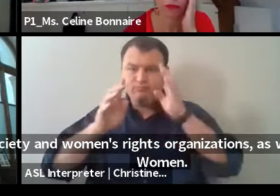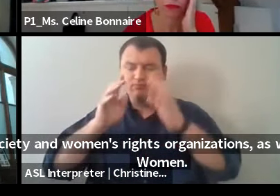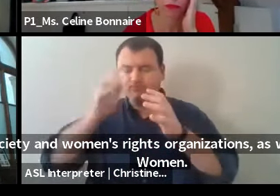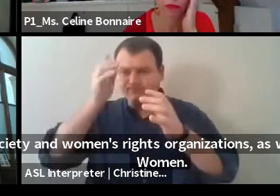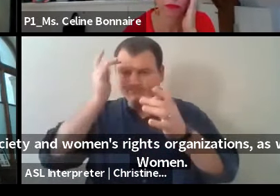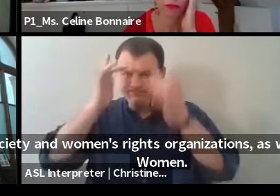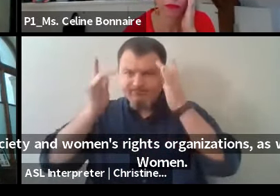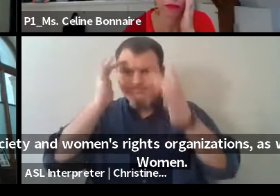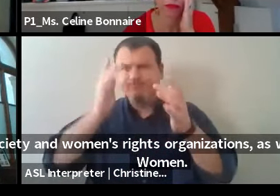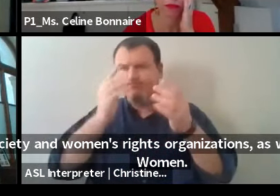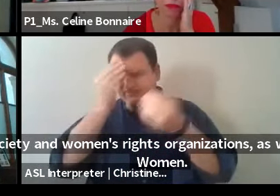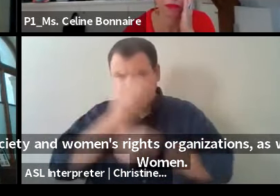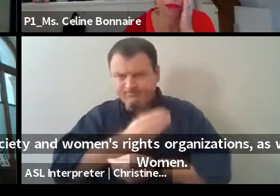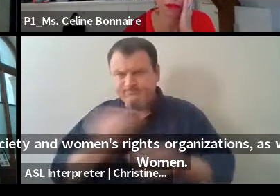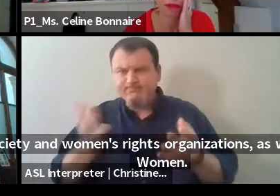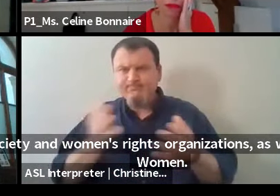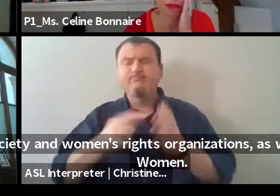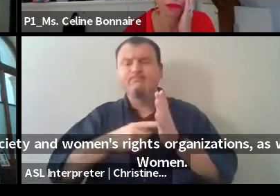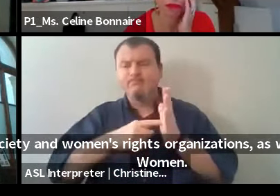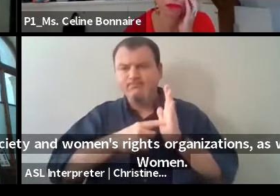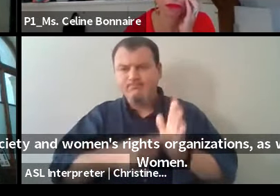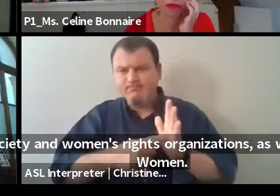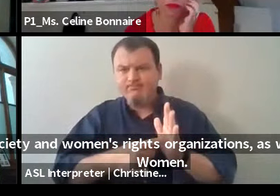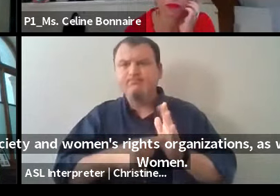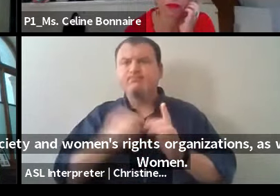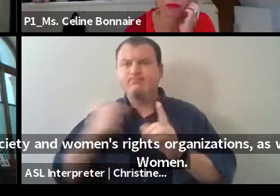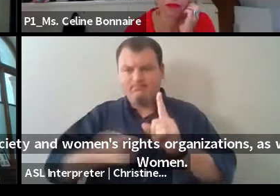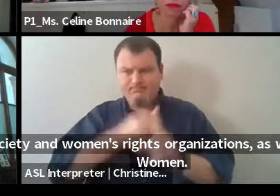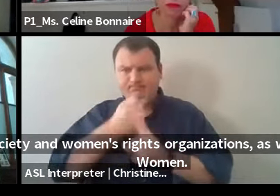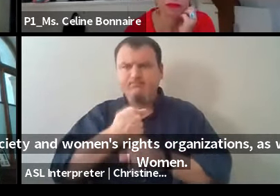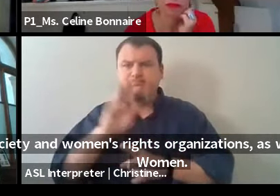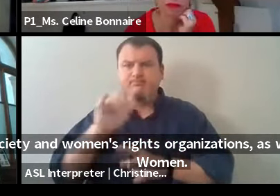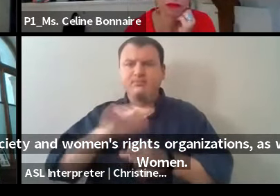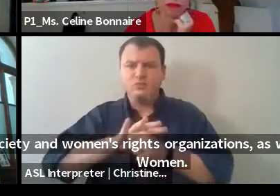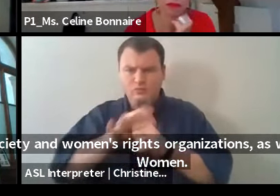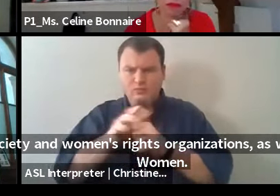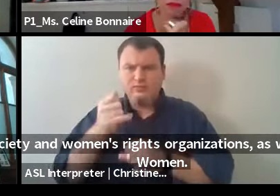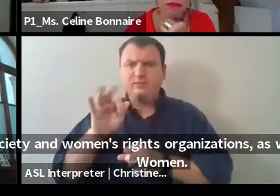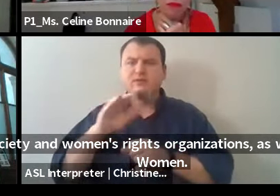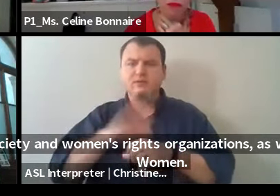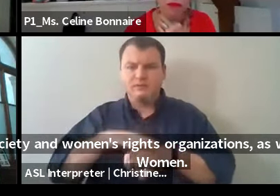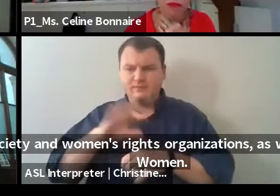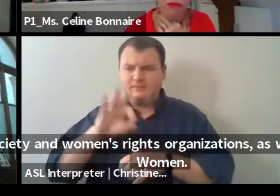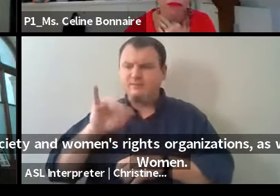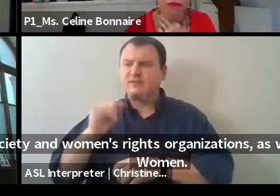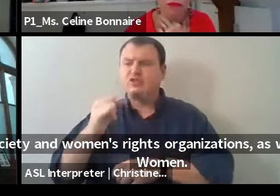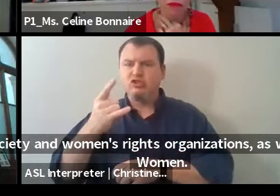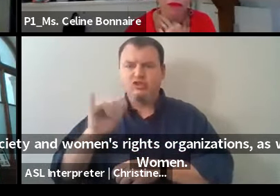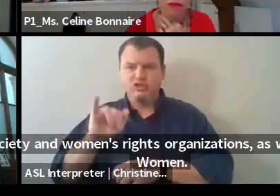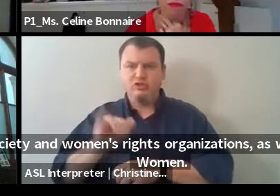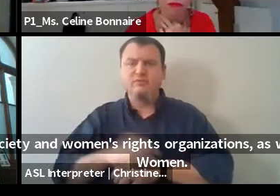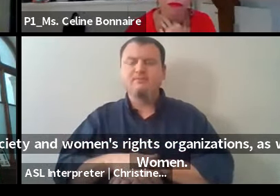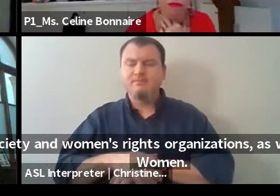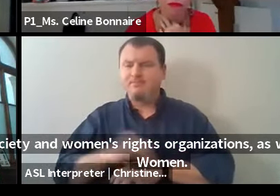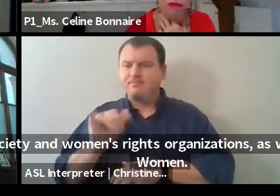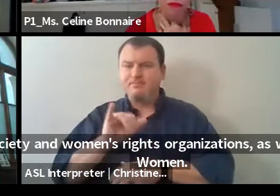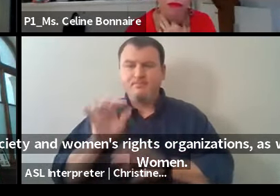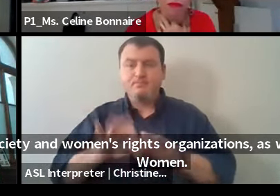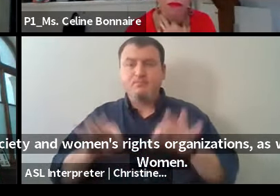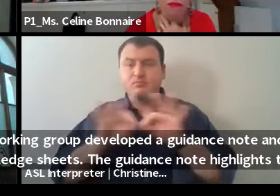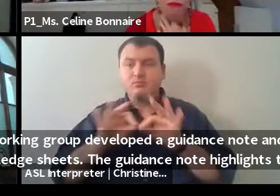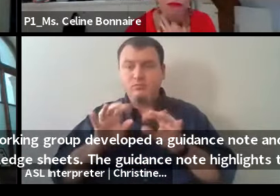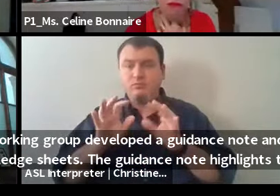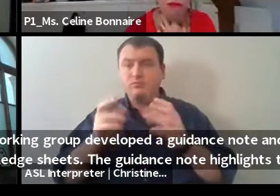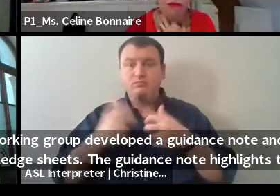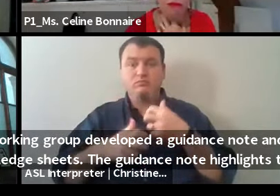Guidance note highlights the gendered impacts of COVID-19 in Fiji on selected sectors and important issues such as violence against